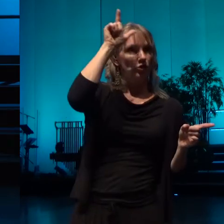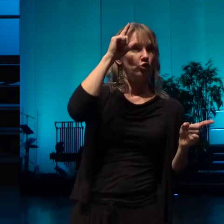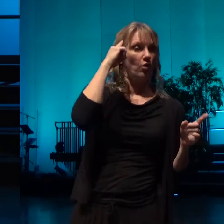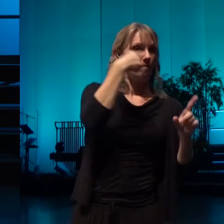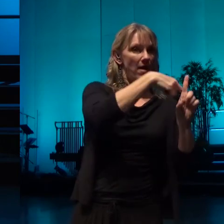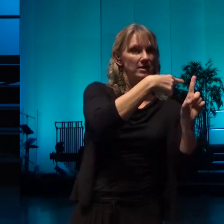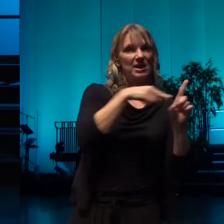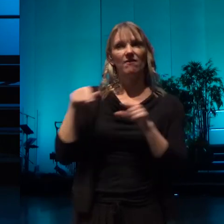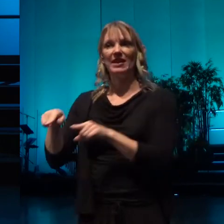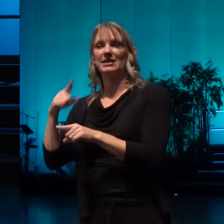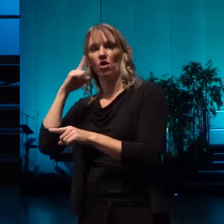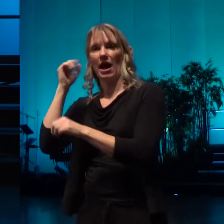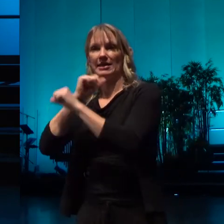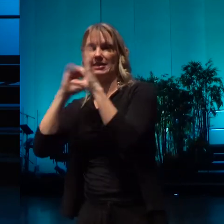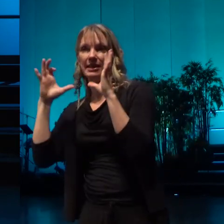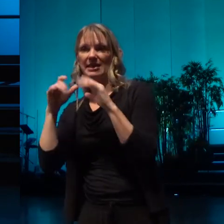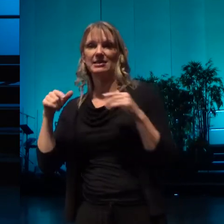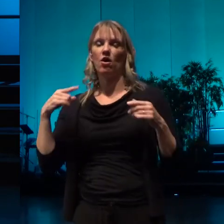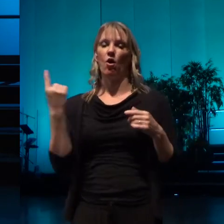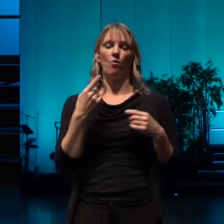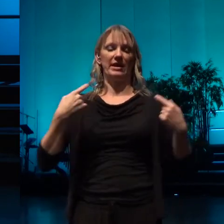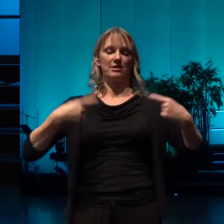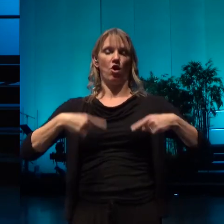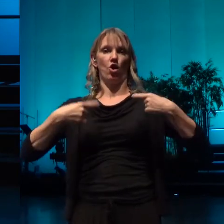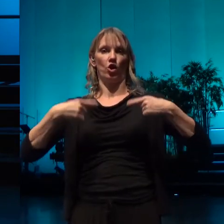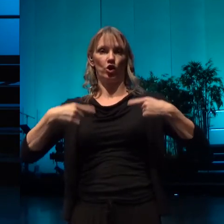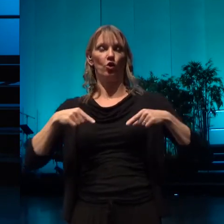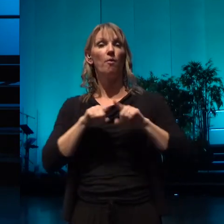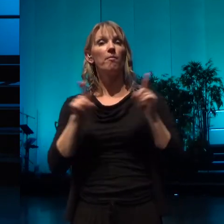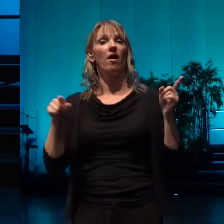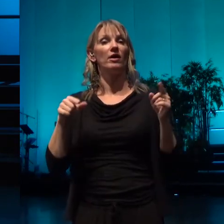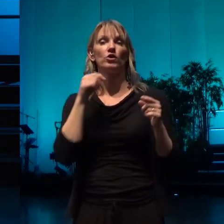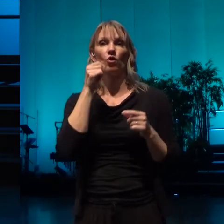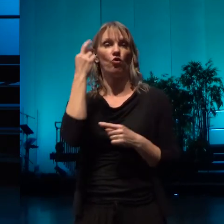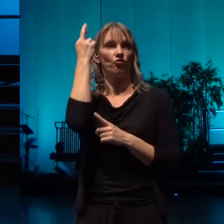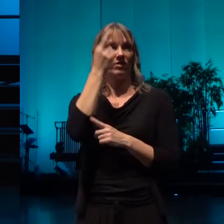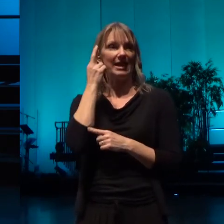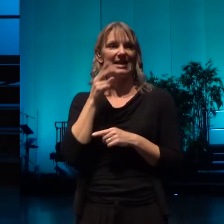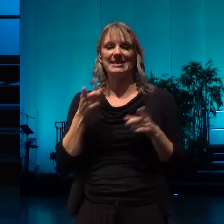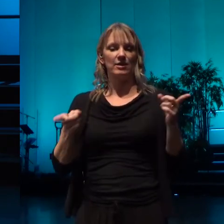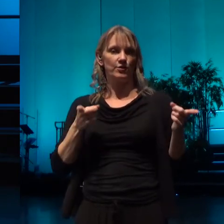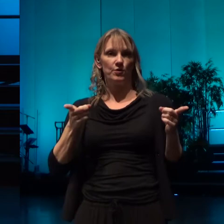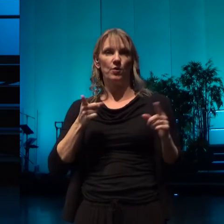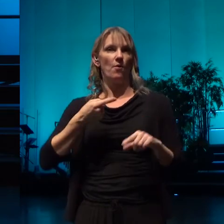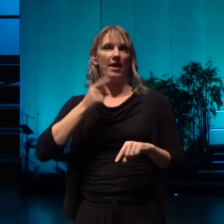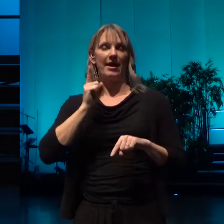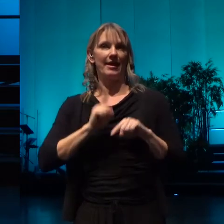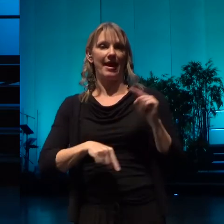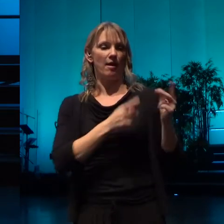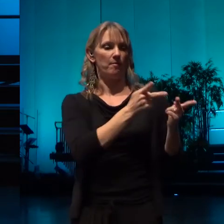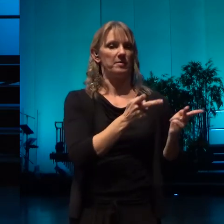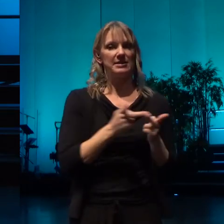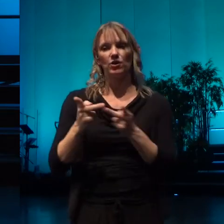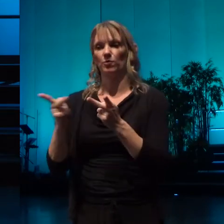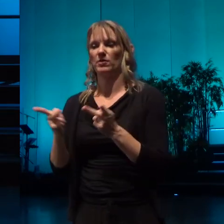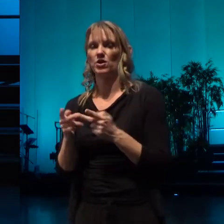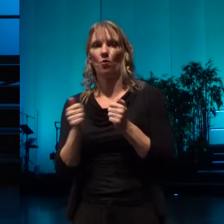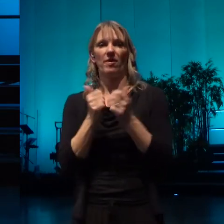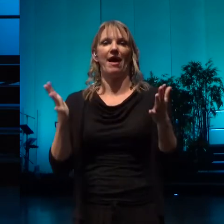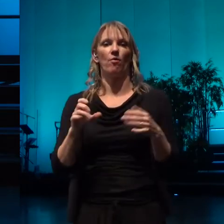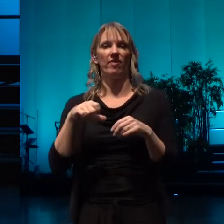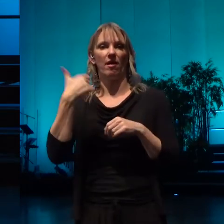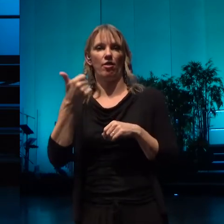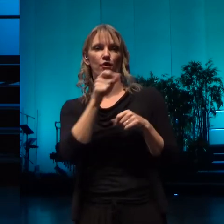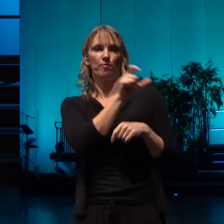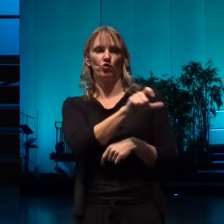idealists. And they're always arguing with each other. But what they don't realize is that neither one can take his position without the other person, because you